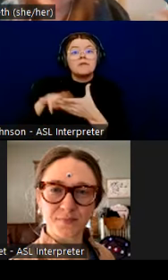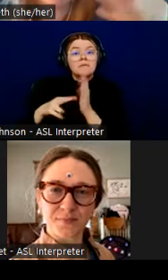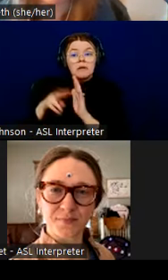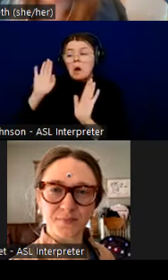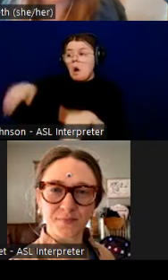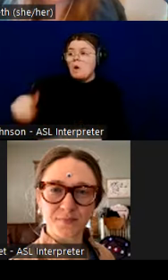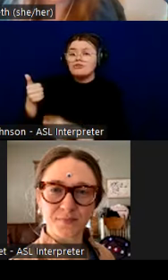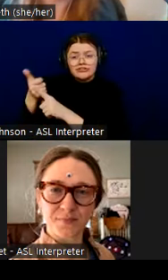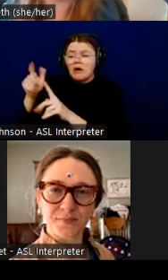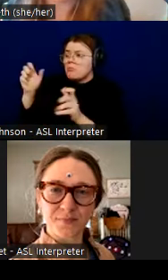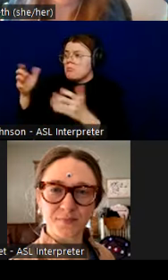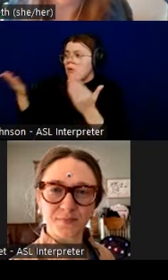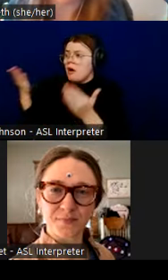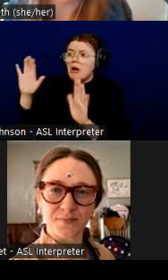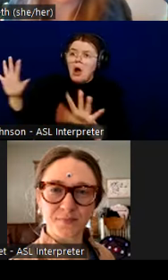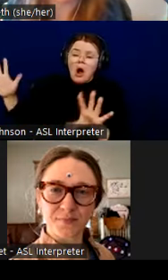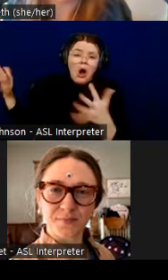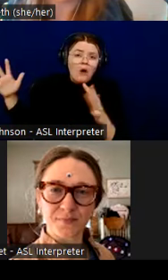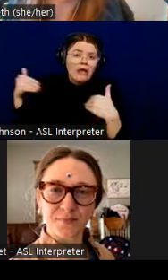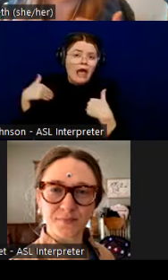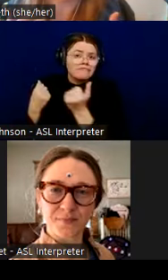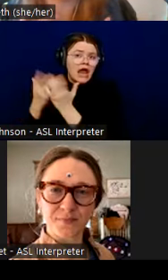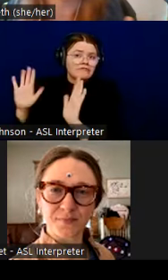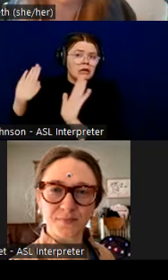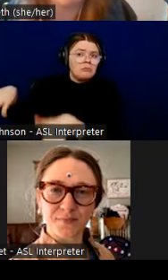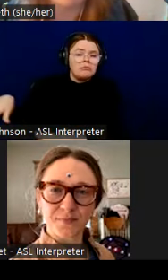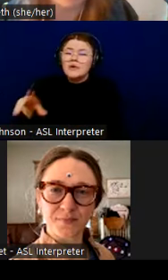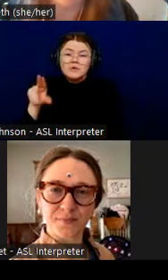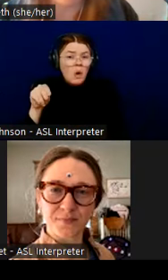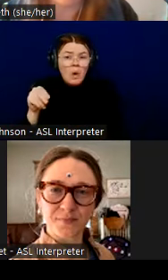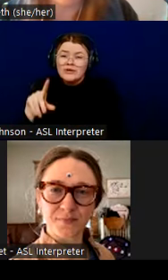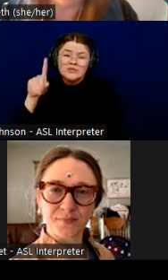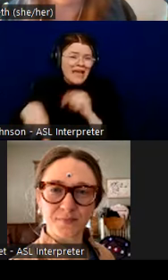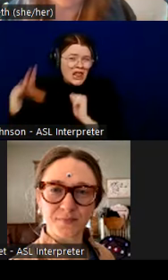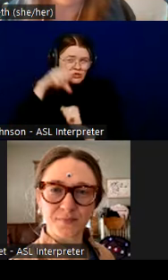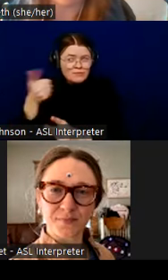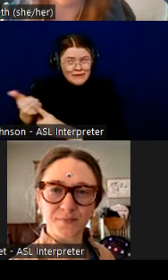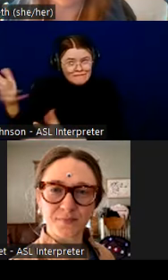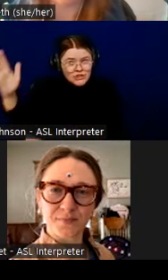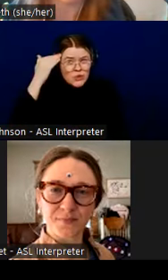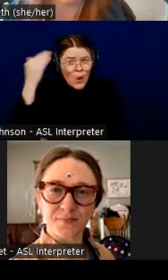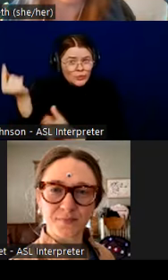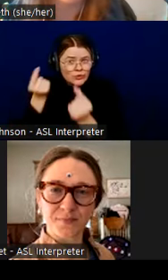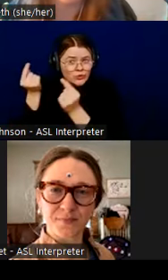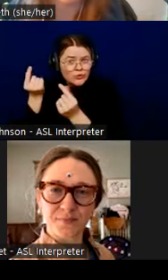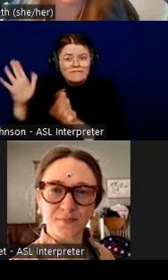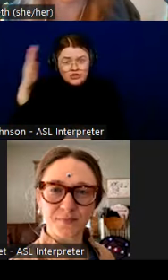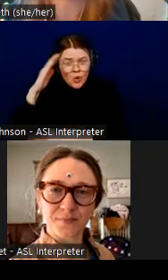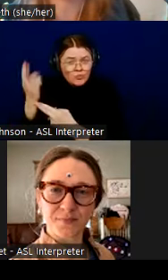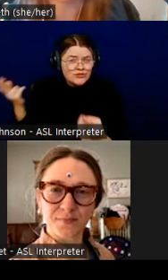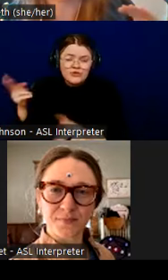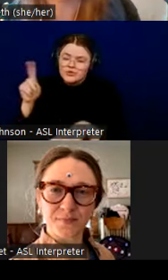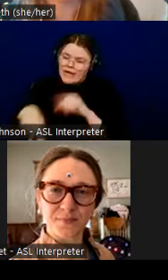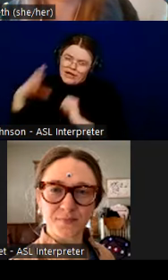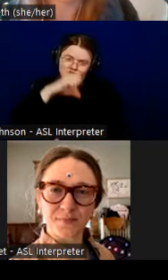advocate. They probably don't. They might not. So don't assume that they already have the information they need.